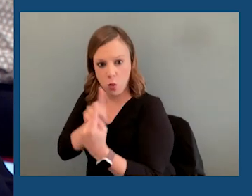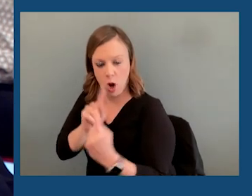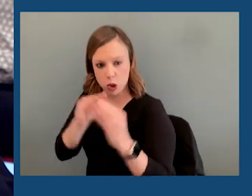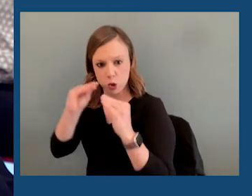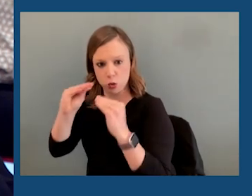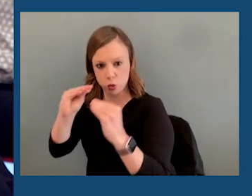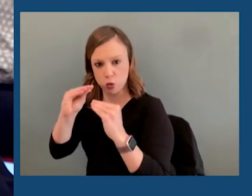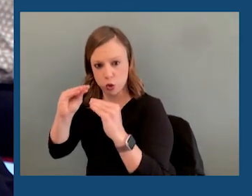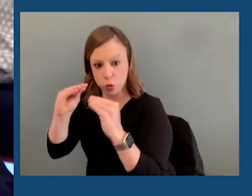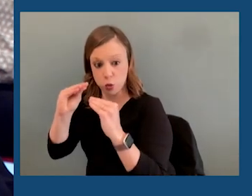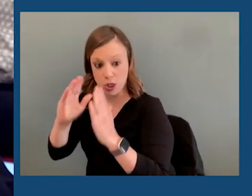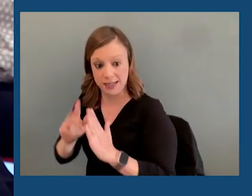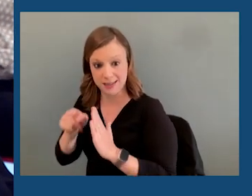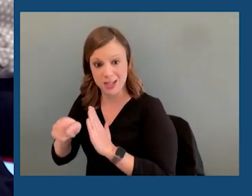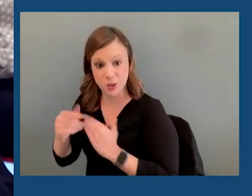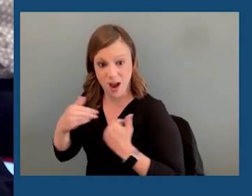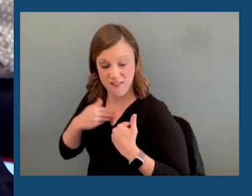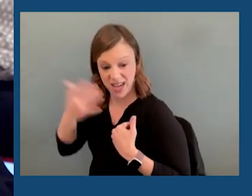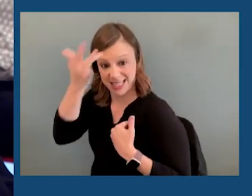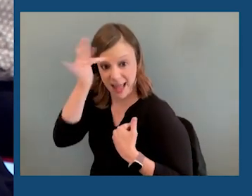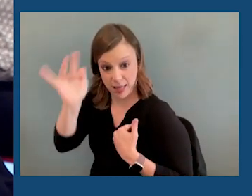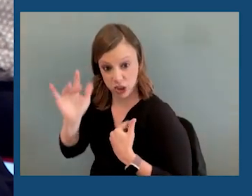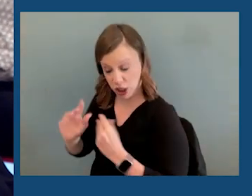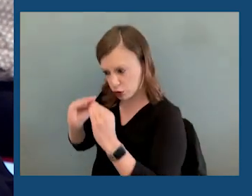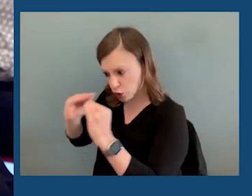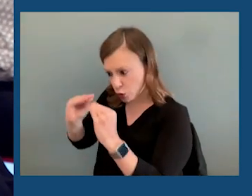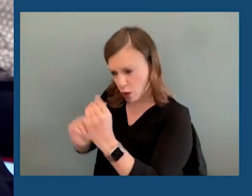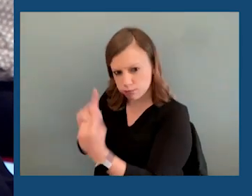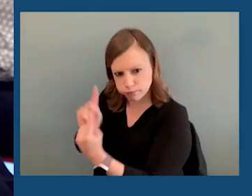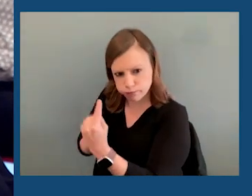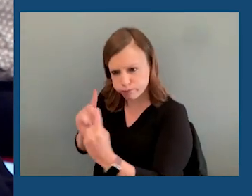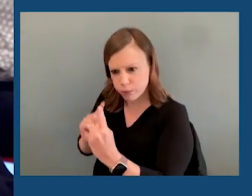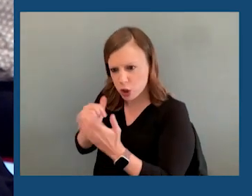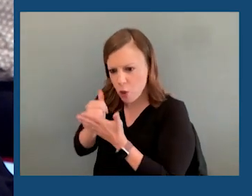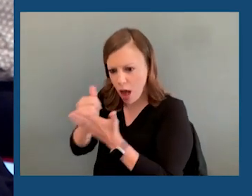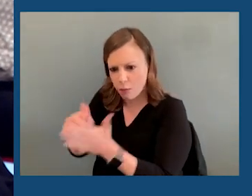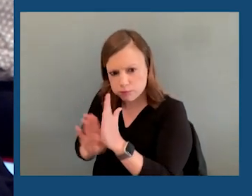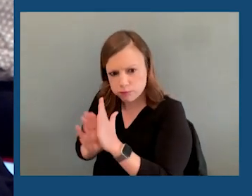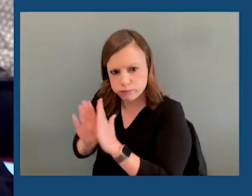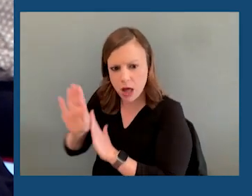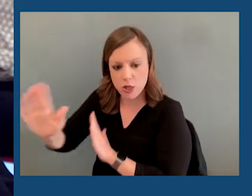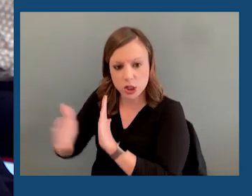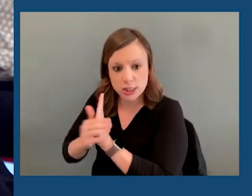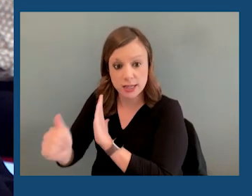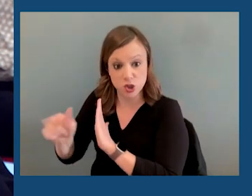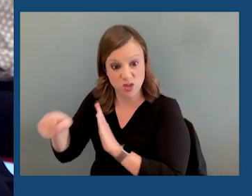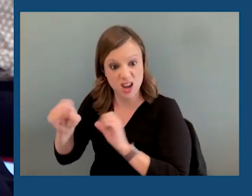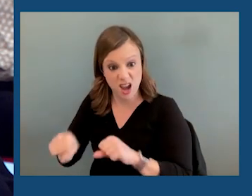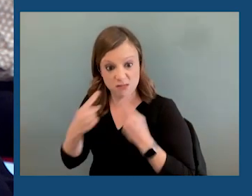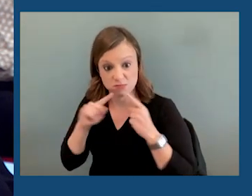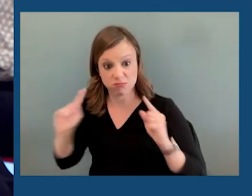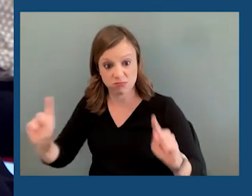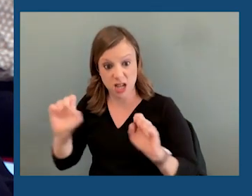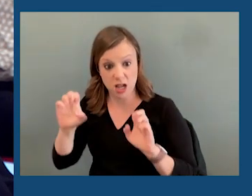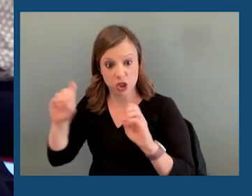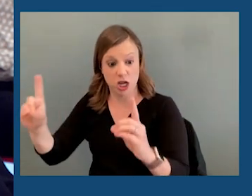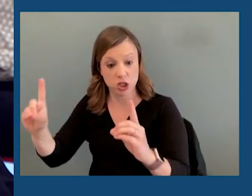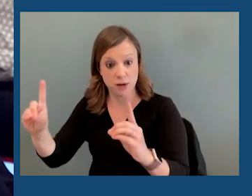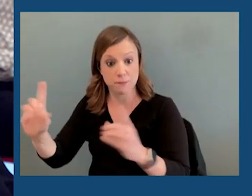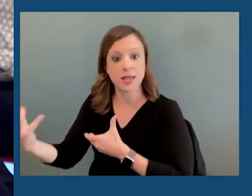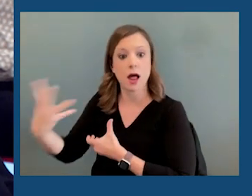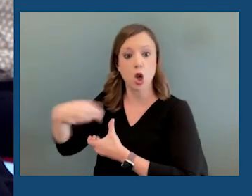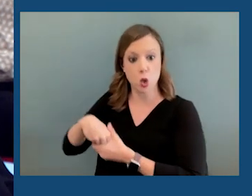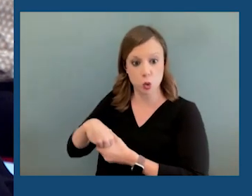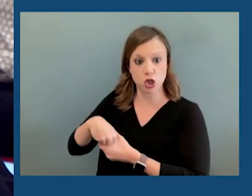tutor for them to grow and succeed in their education. And by doing so, the inclusion of